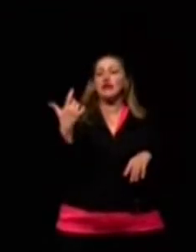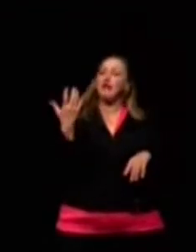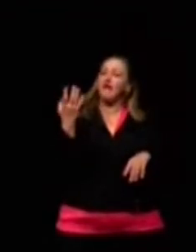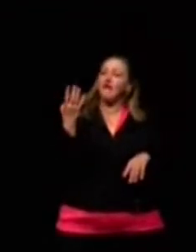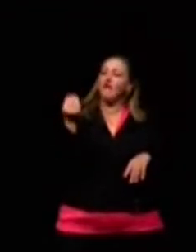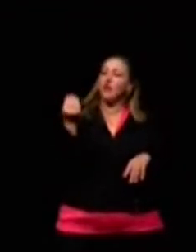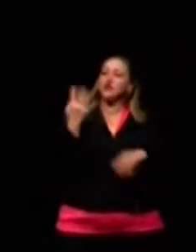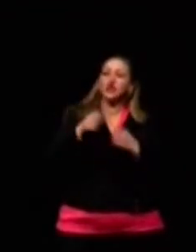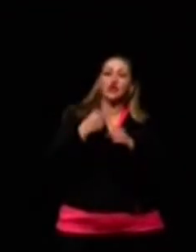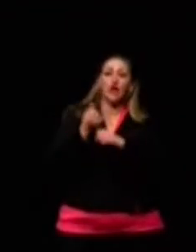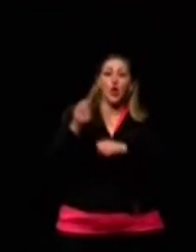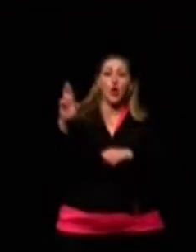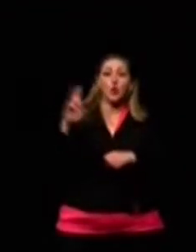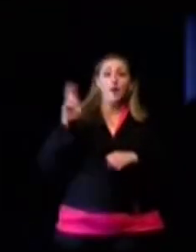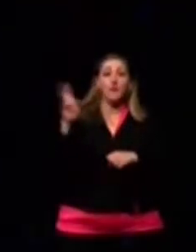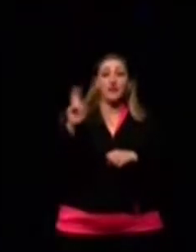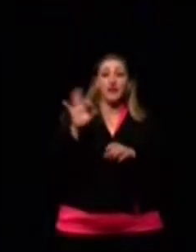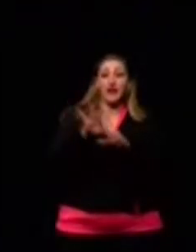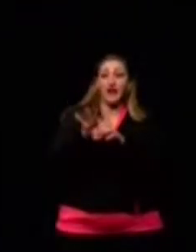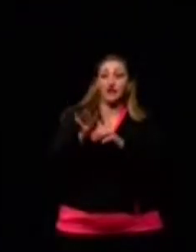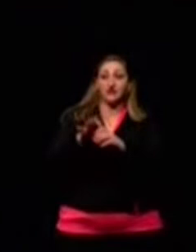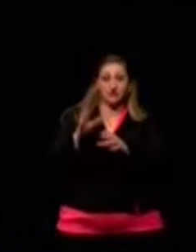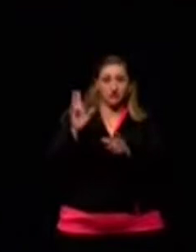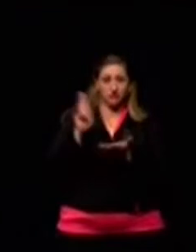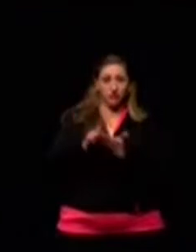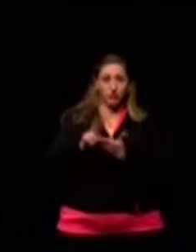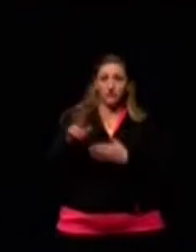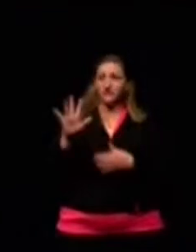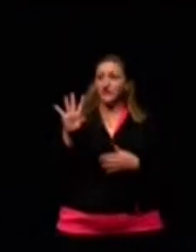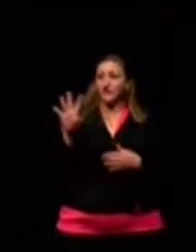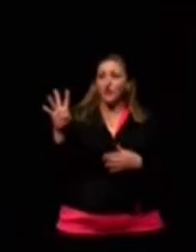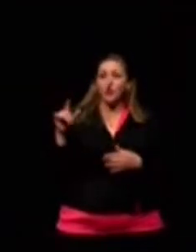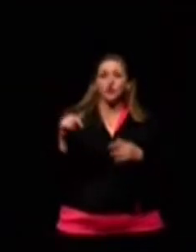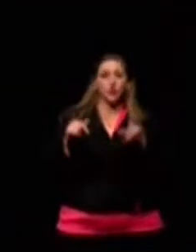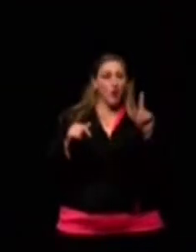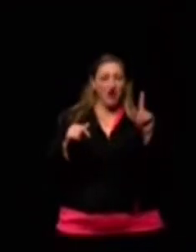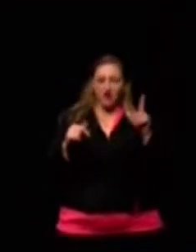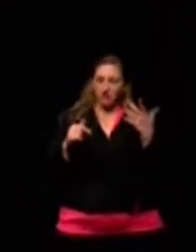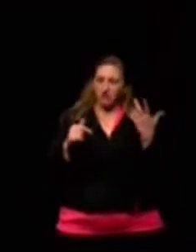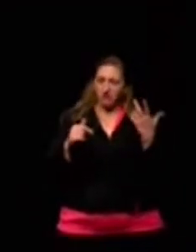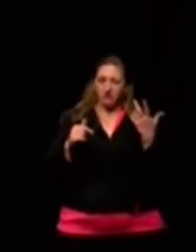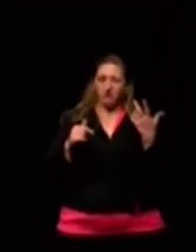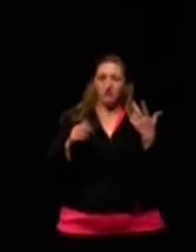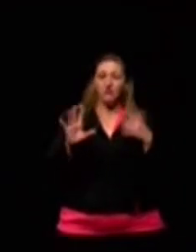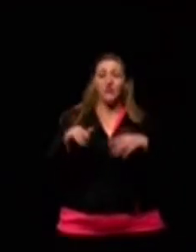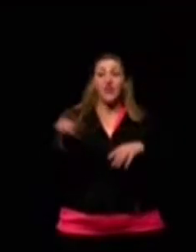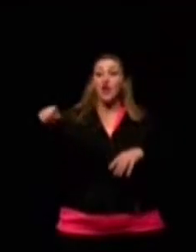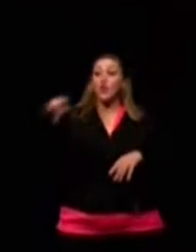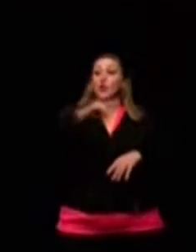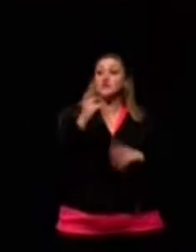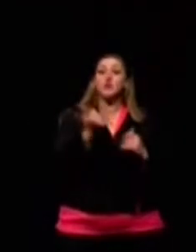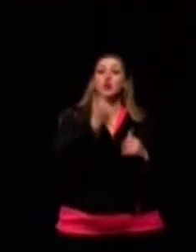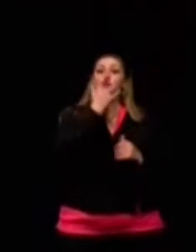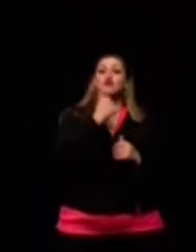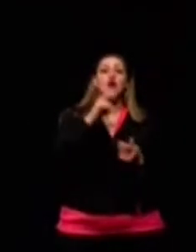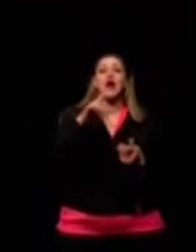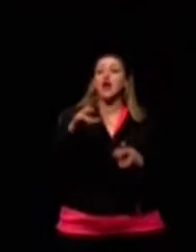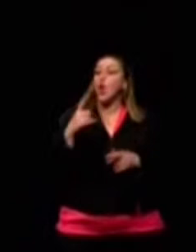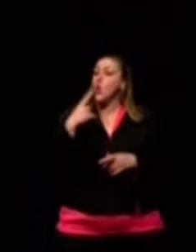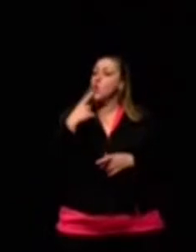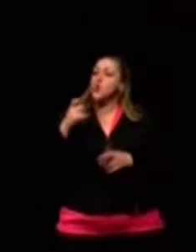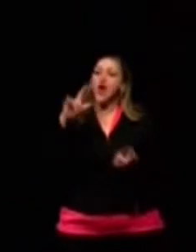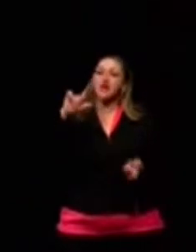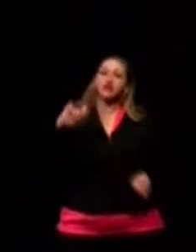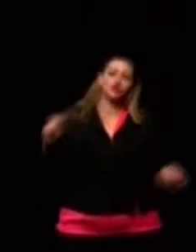incumbent Republican who outspent me 4-1. But the people were wrong, and I flipped a solid red